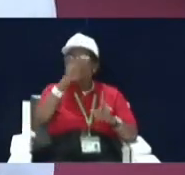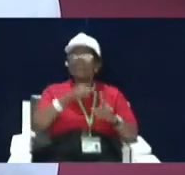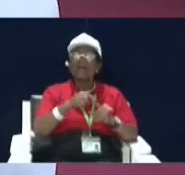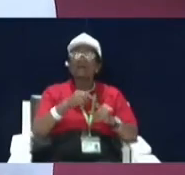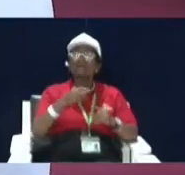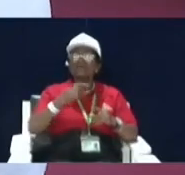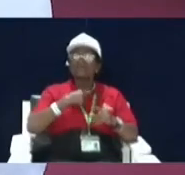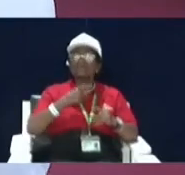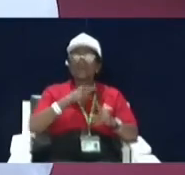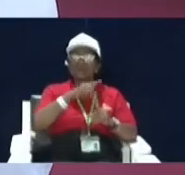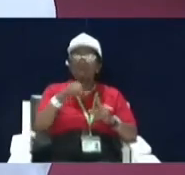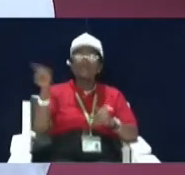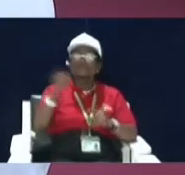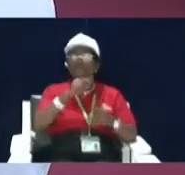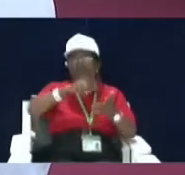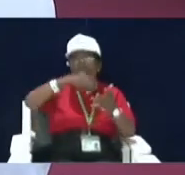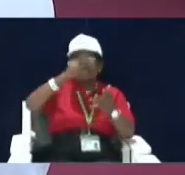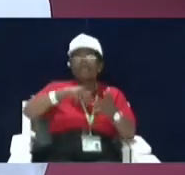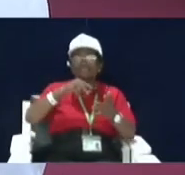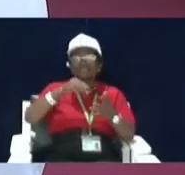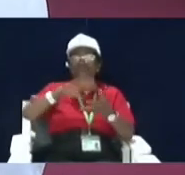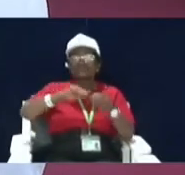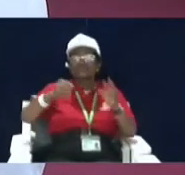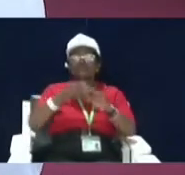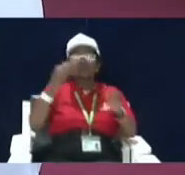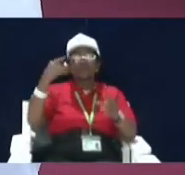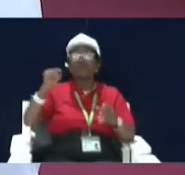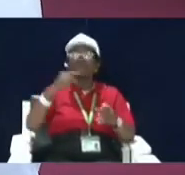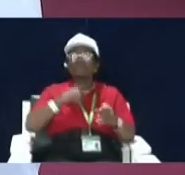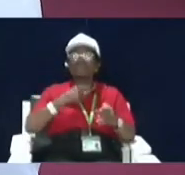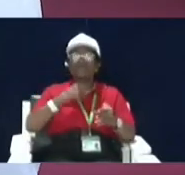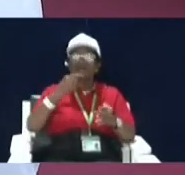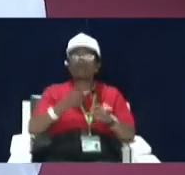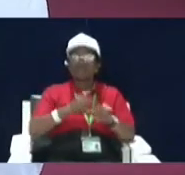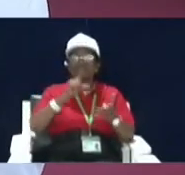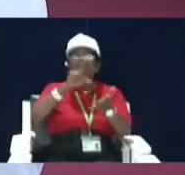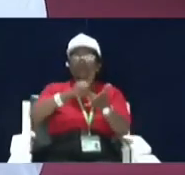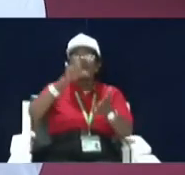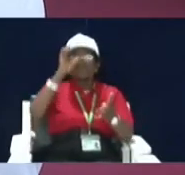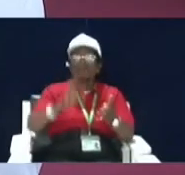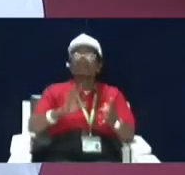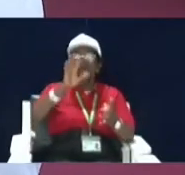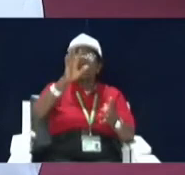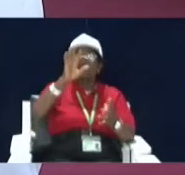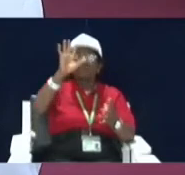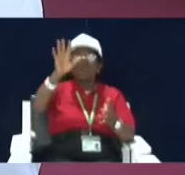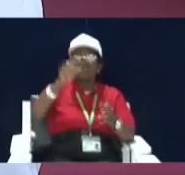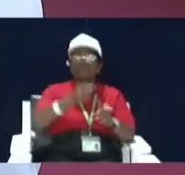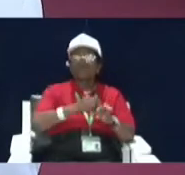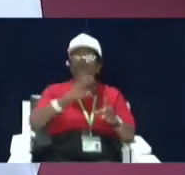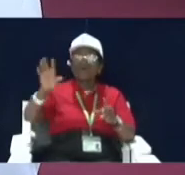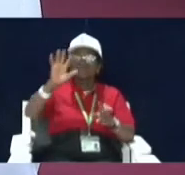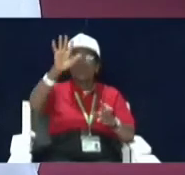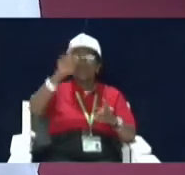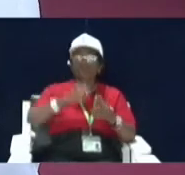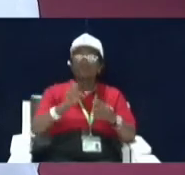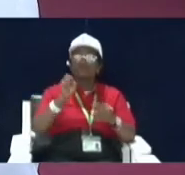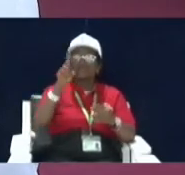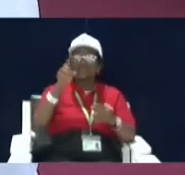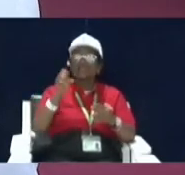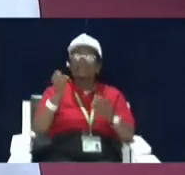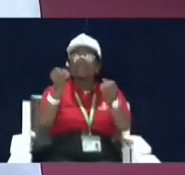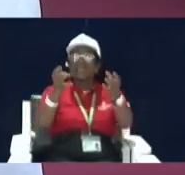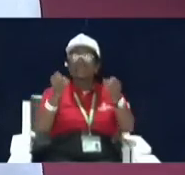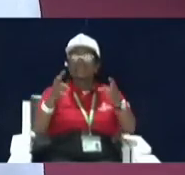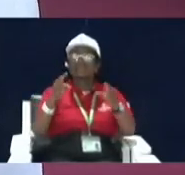When you read the story of Peter in Luke chapter 5 from verse 1 to 11, Luke 5 from verse 1 to 11, several wonders